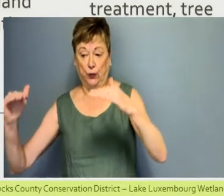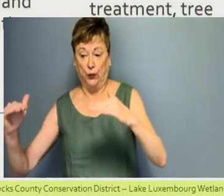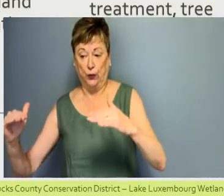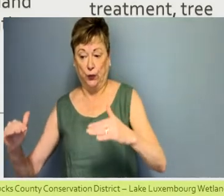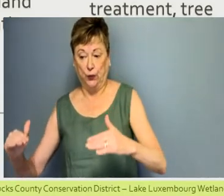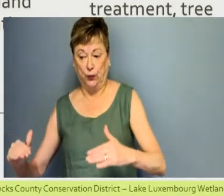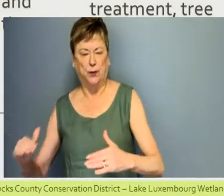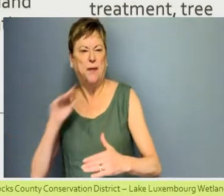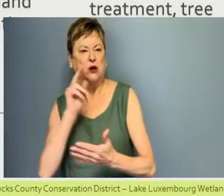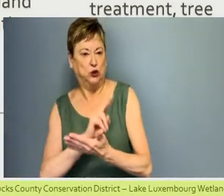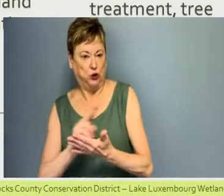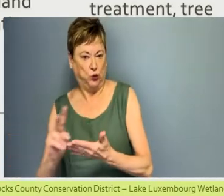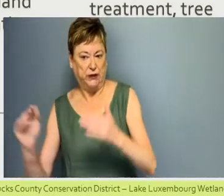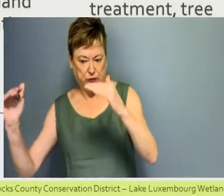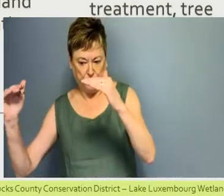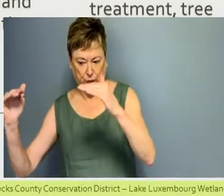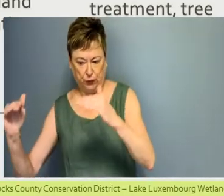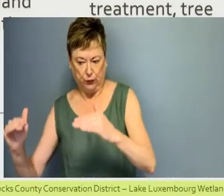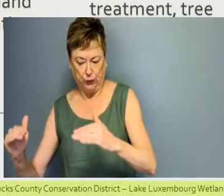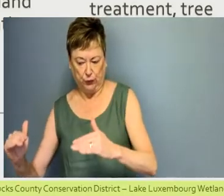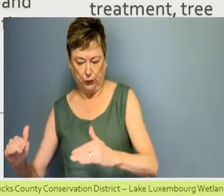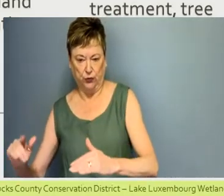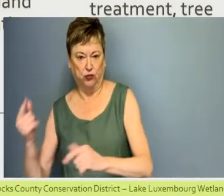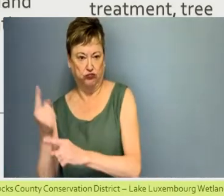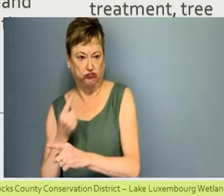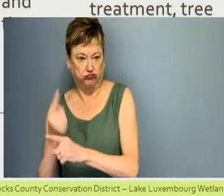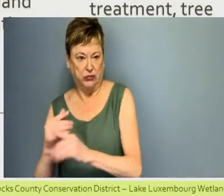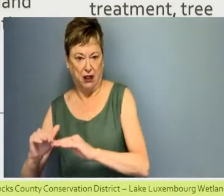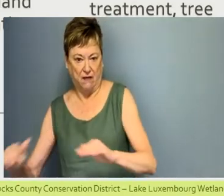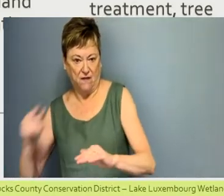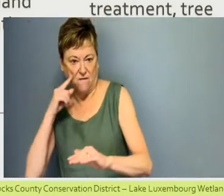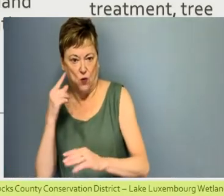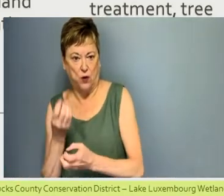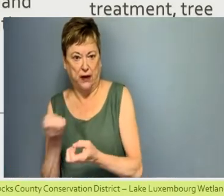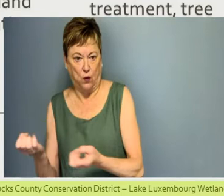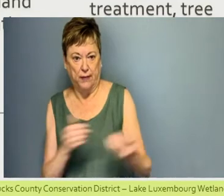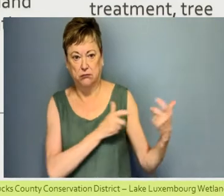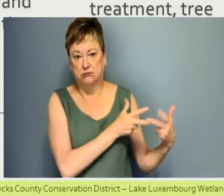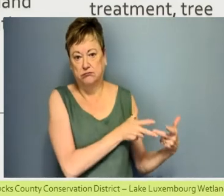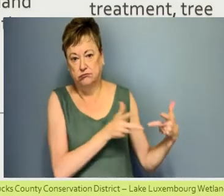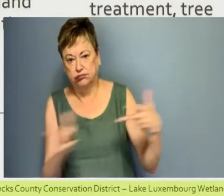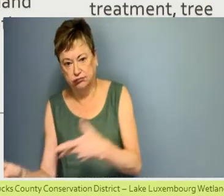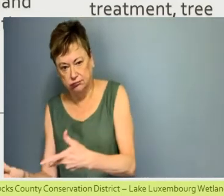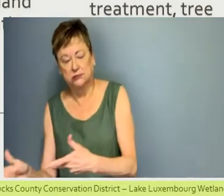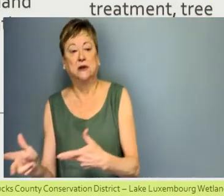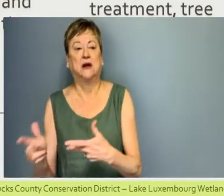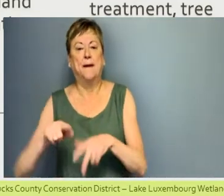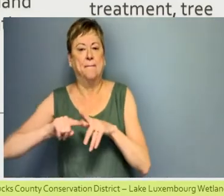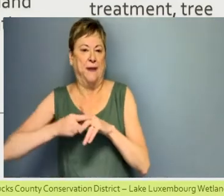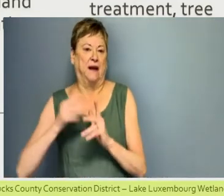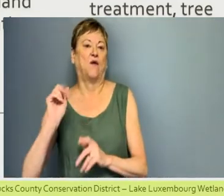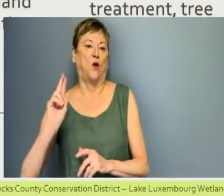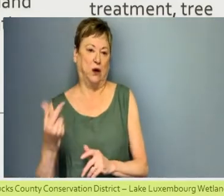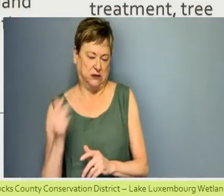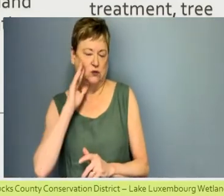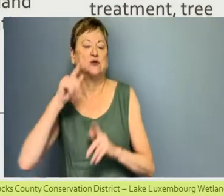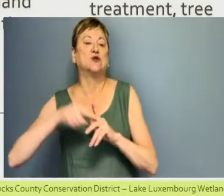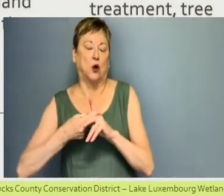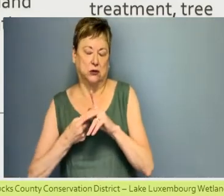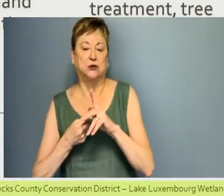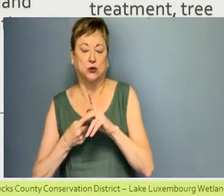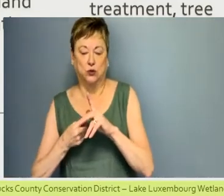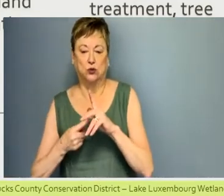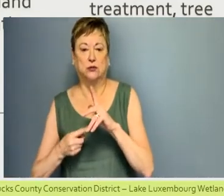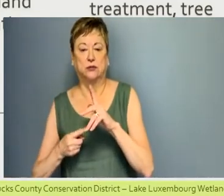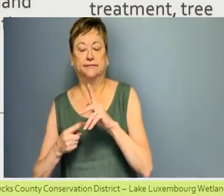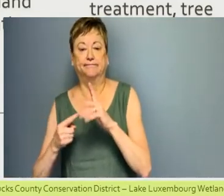2 weeks until we get to the water level we need to bring the equipment in early August. They'll start building their